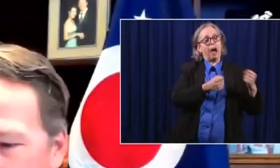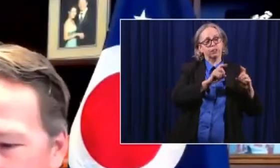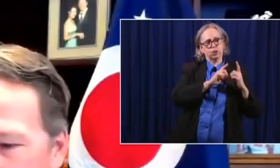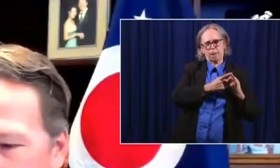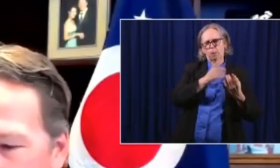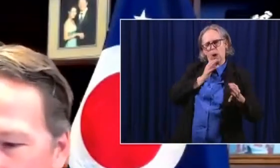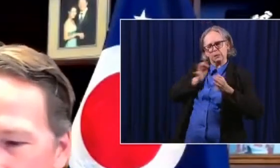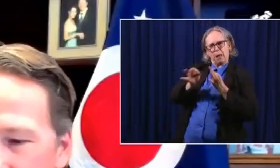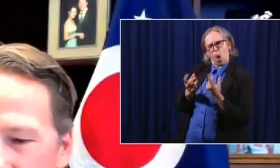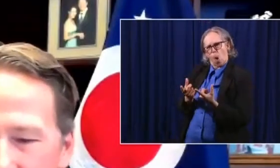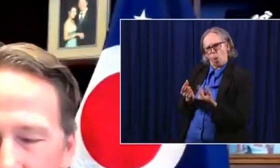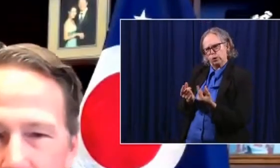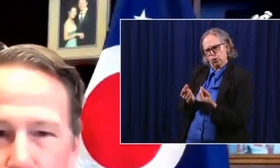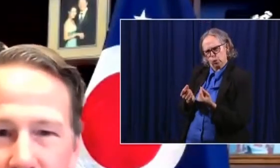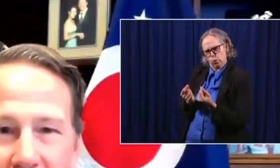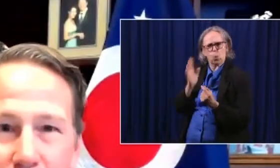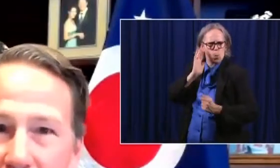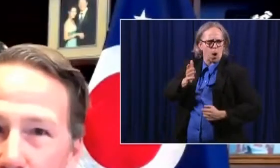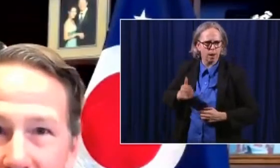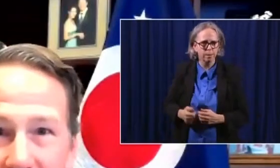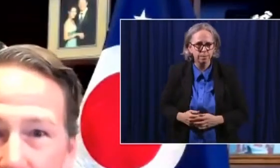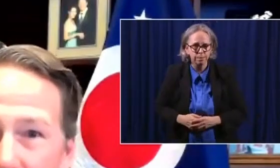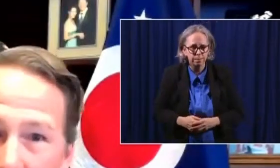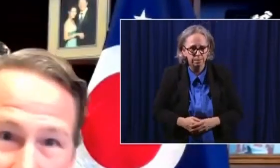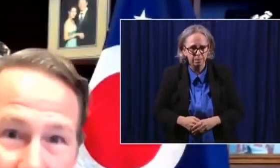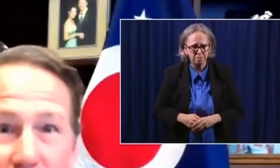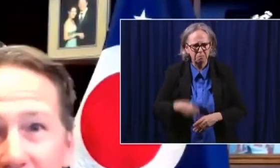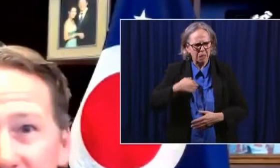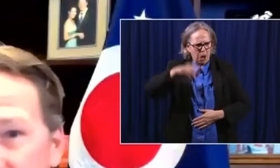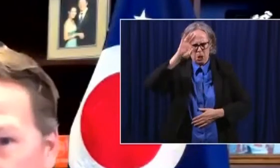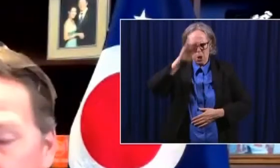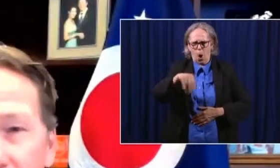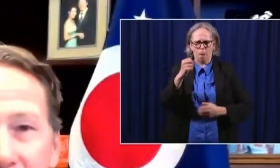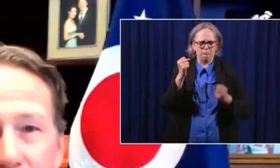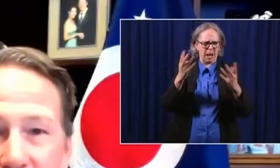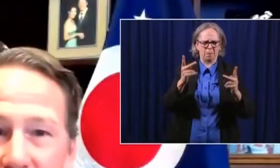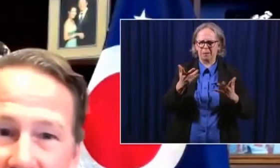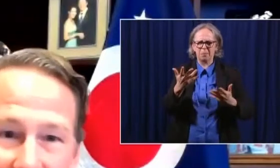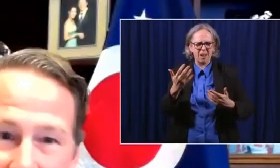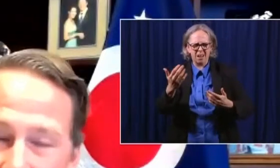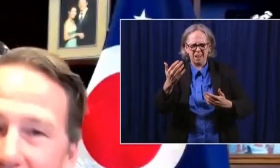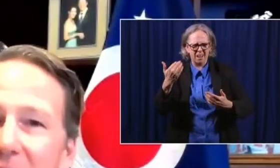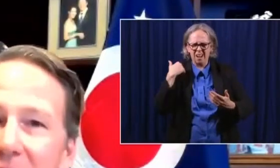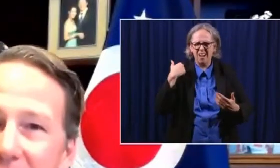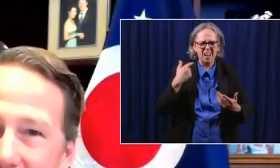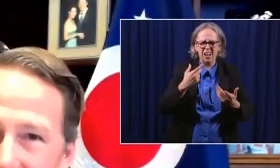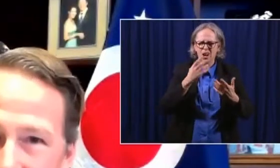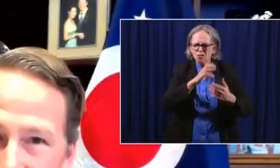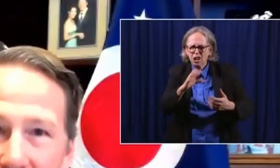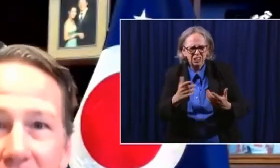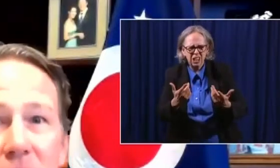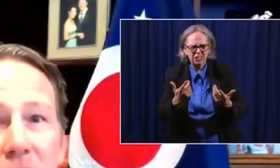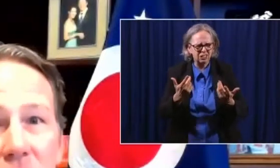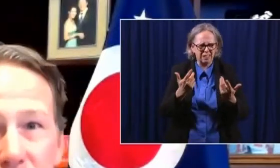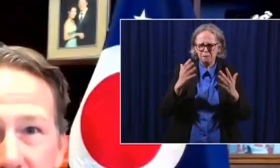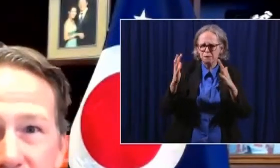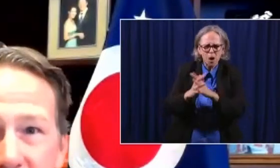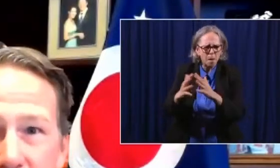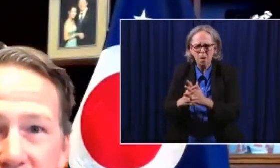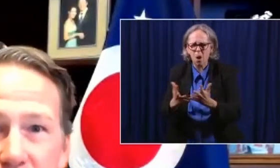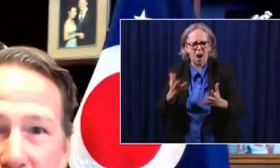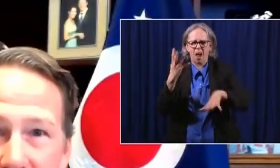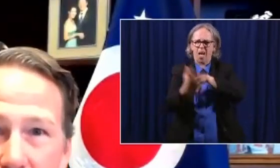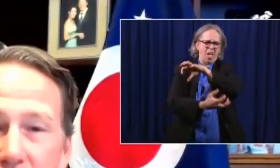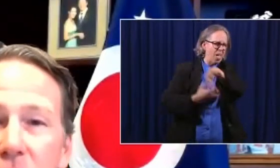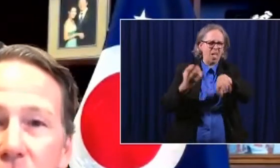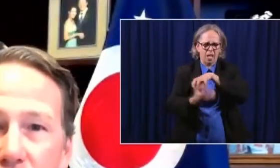that. And I know that we've had people ask about cross-country meets and football games and things like that. It's designed so that the